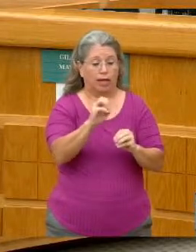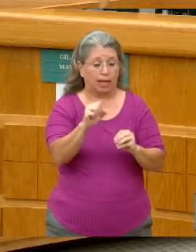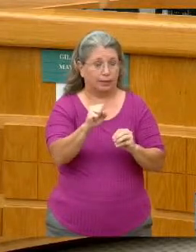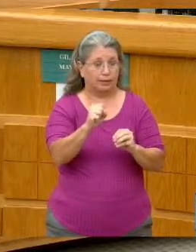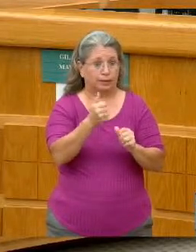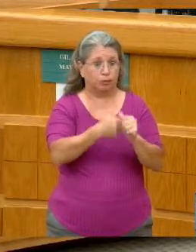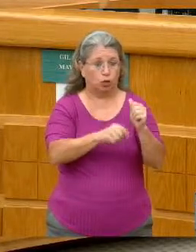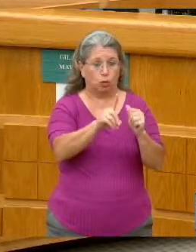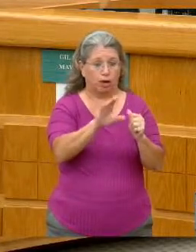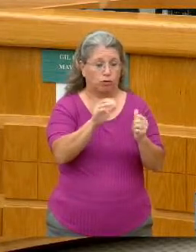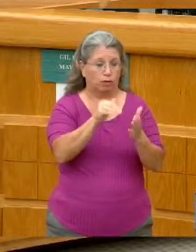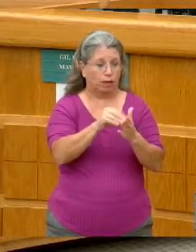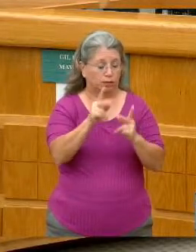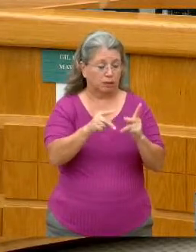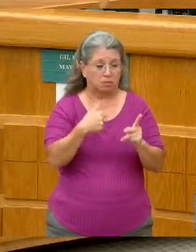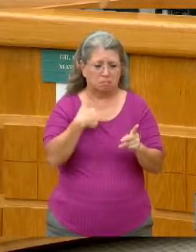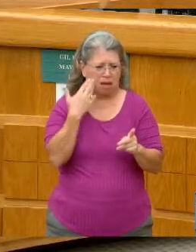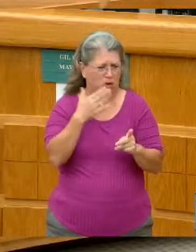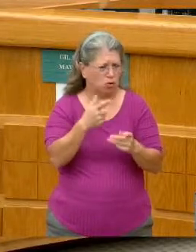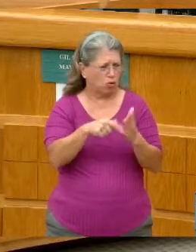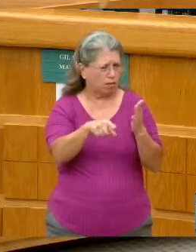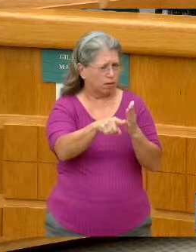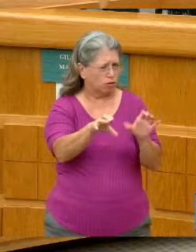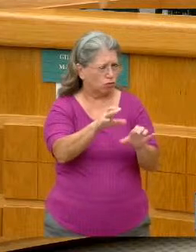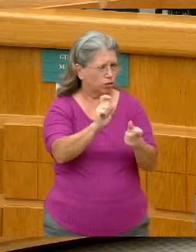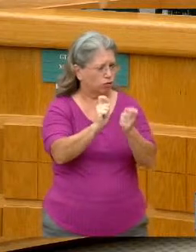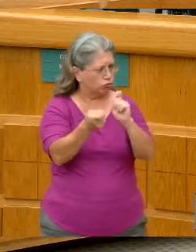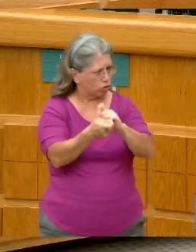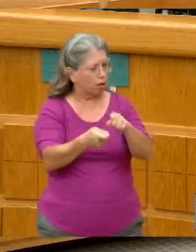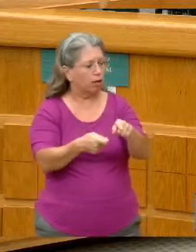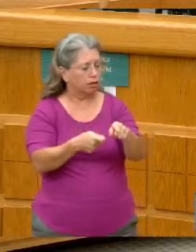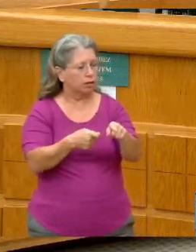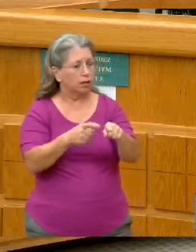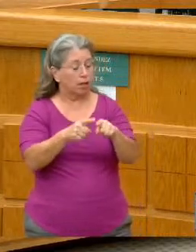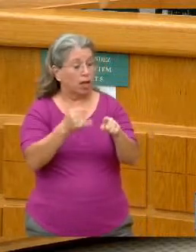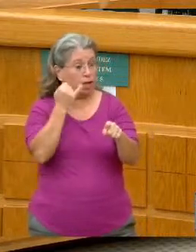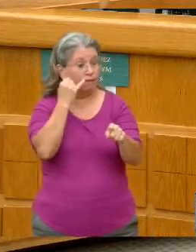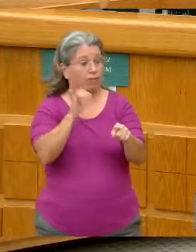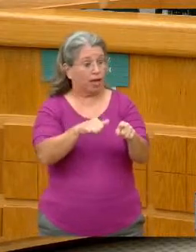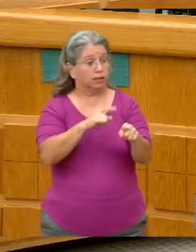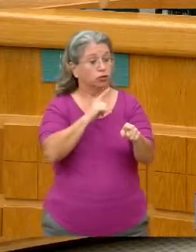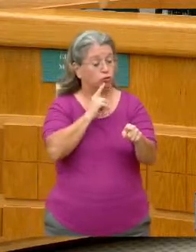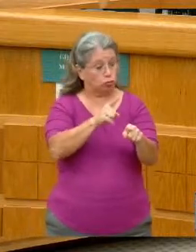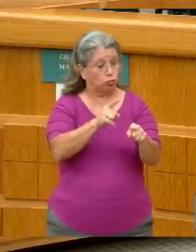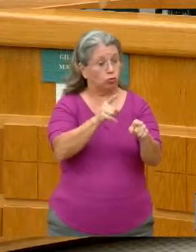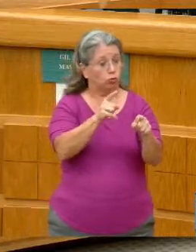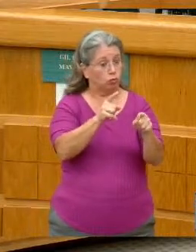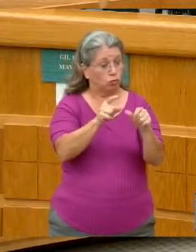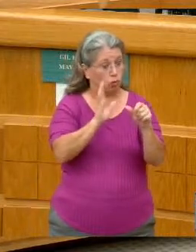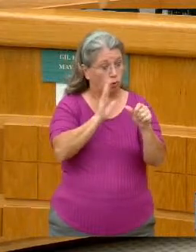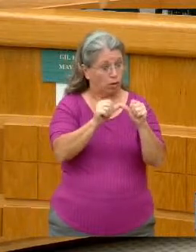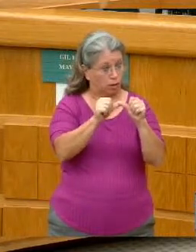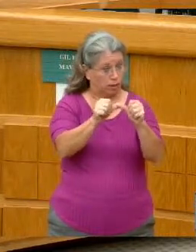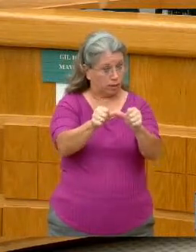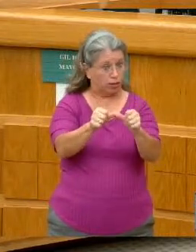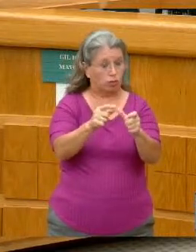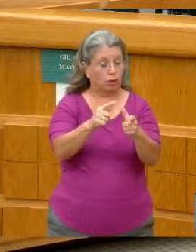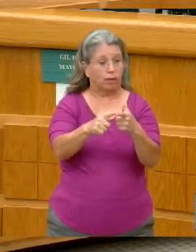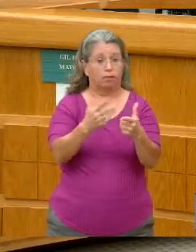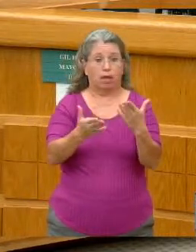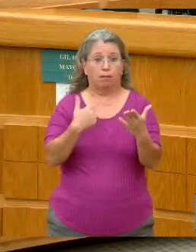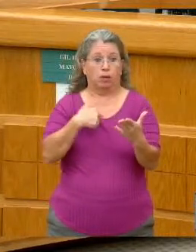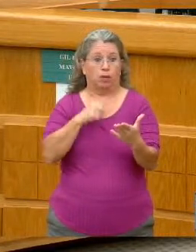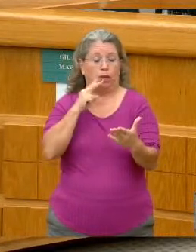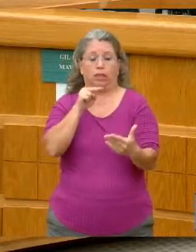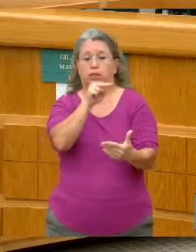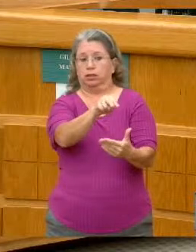data artifact or if this is a real sort of pattern, but if it's a real pattern, we should look at what they're doing and we should do maybe the same thing. I'm not sure what's happening